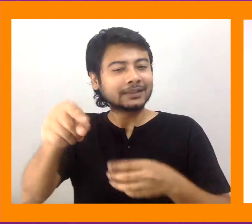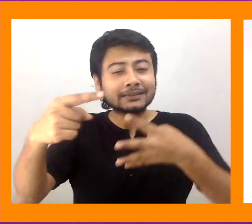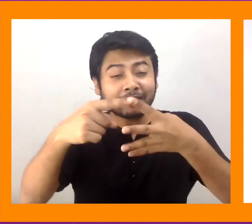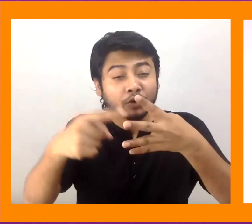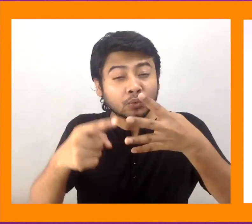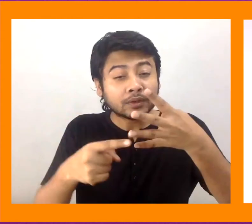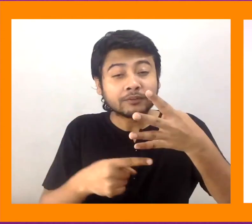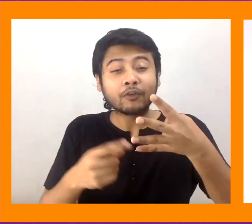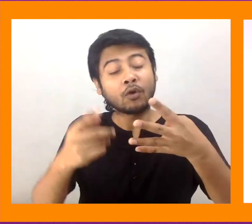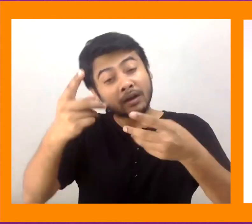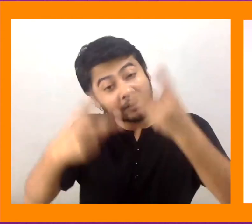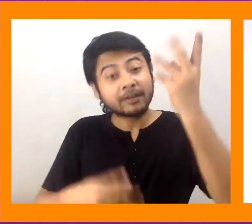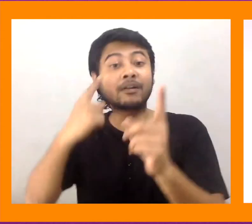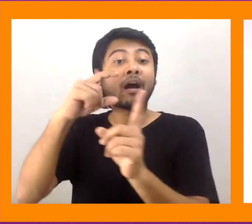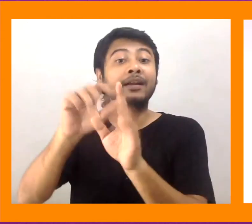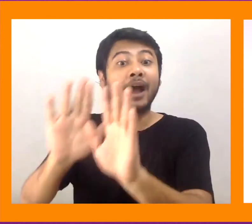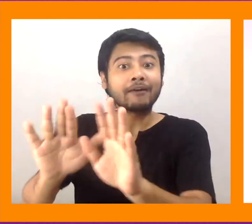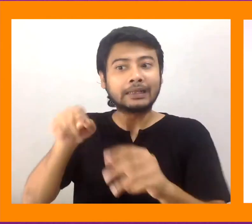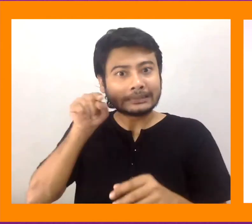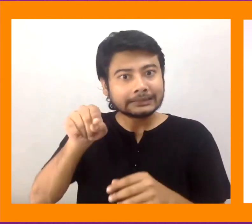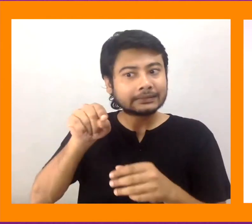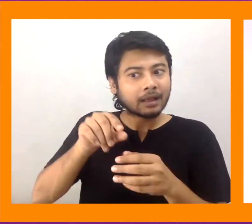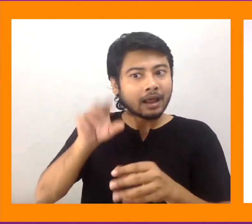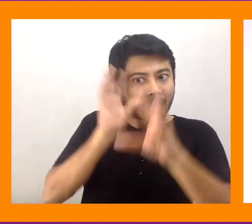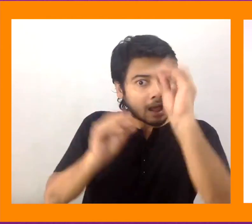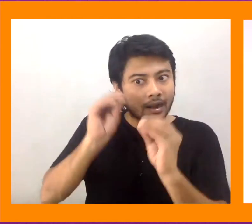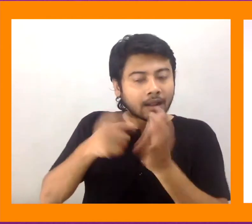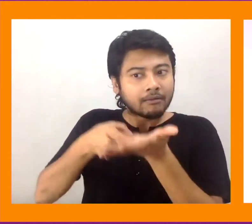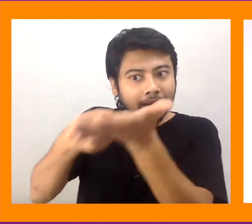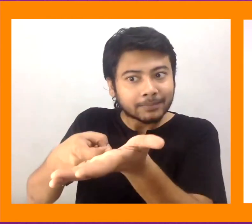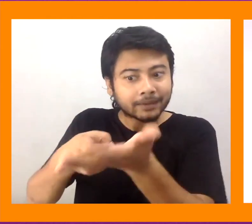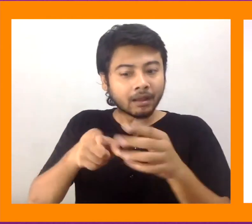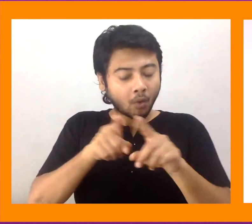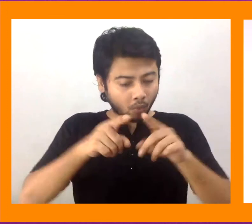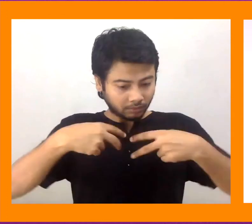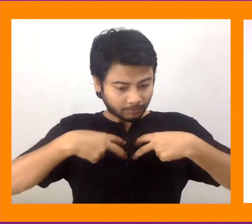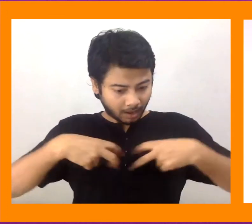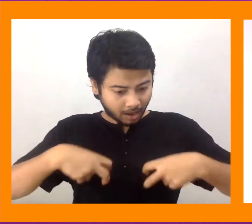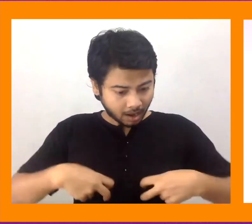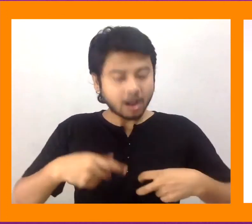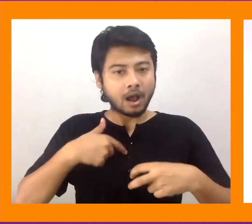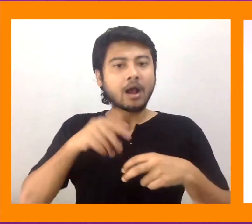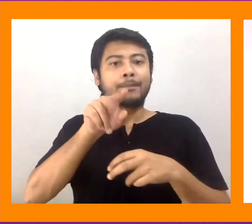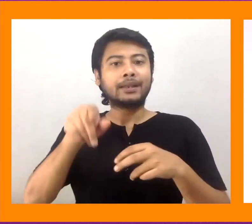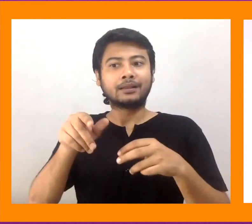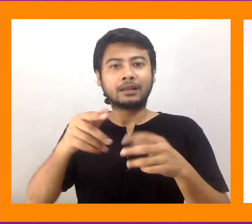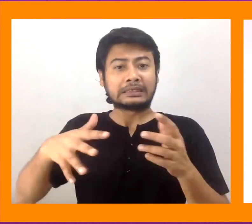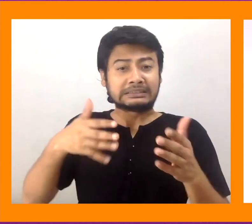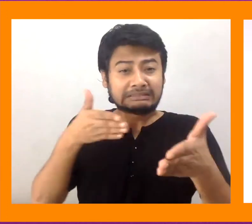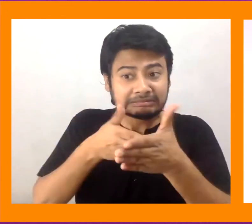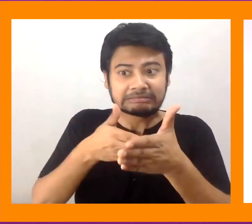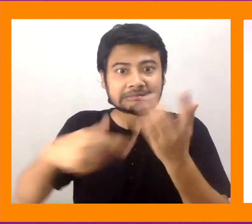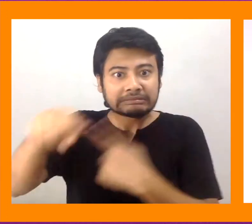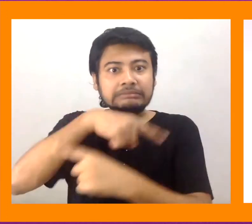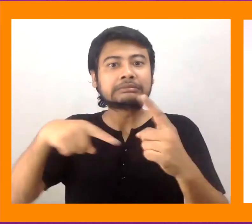framework and understanding our own positionality can help us become part of the solution for these problems and make